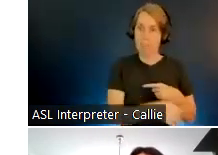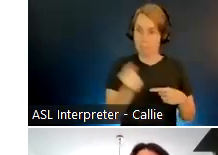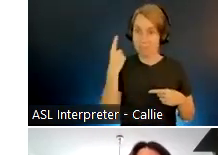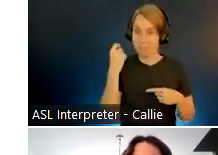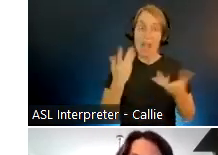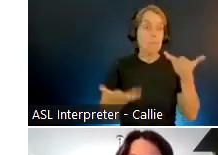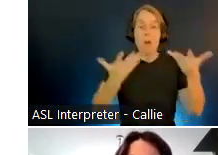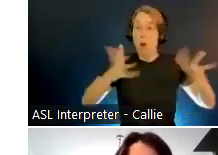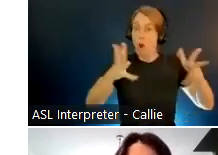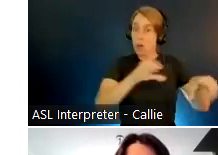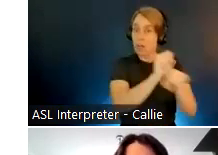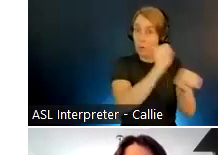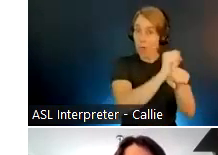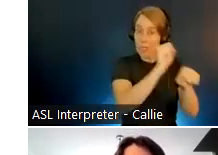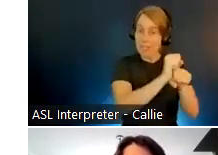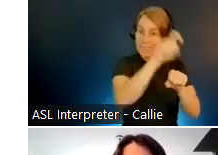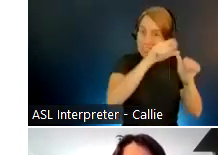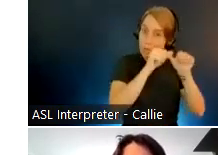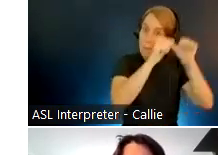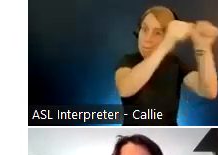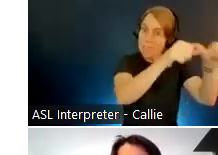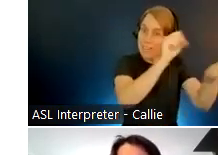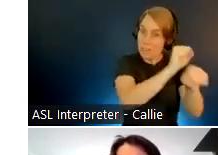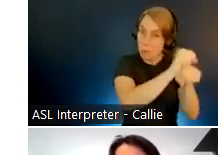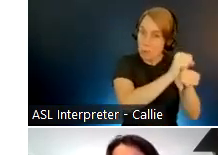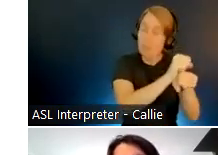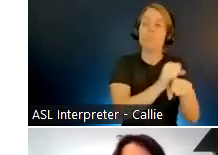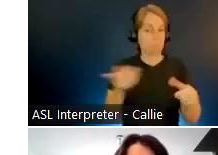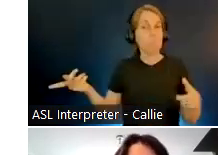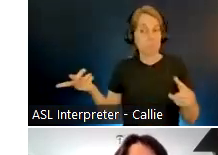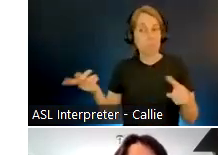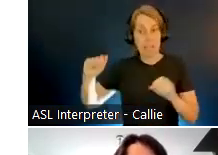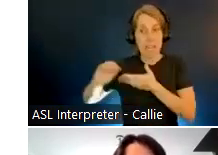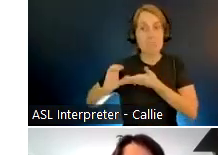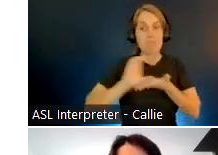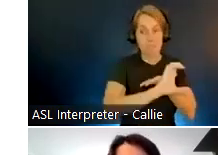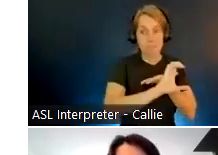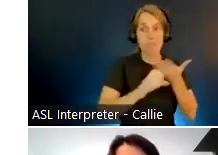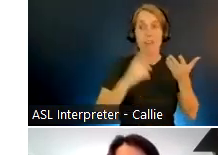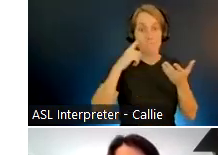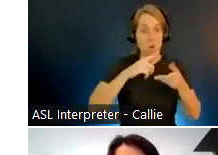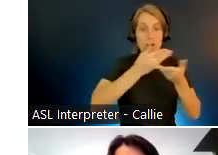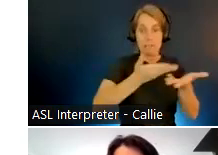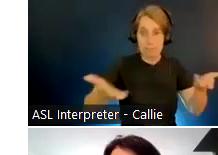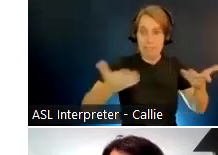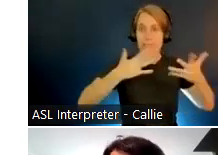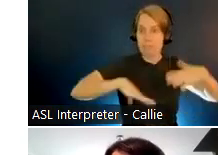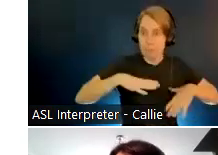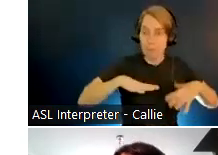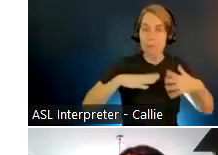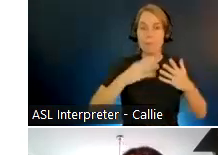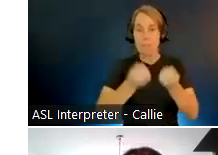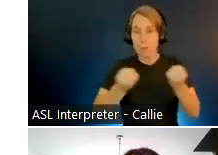job. And so definitely work with your counselor to determine, you know, what those items are and if you qualify for those items.